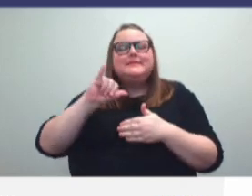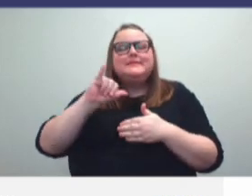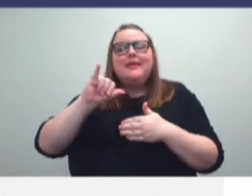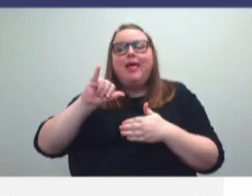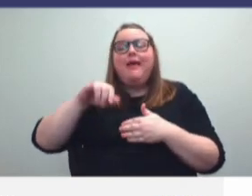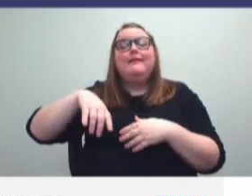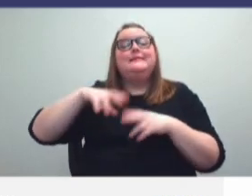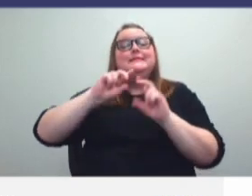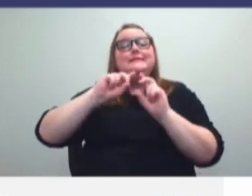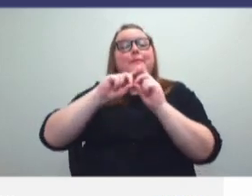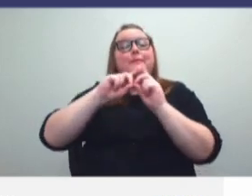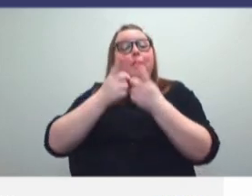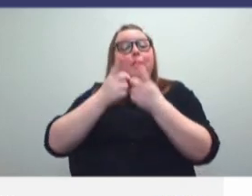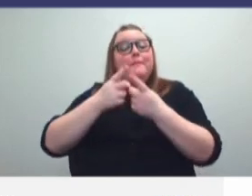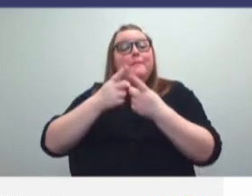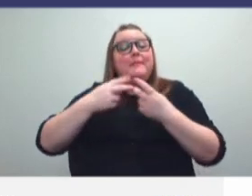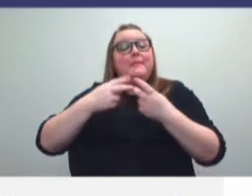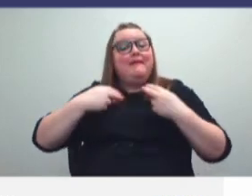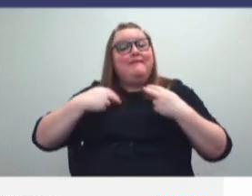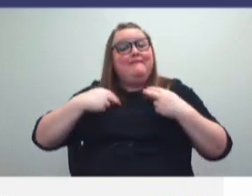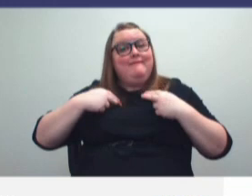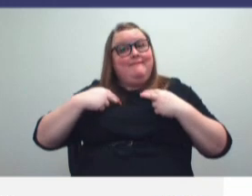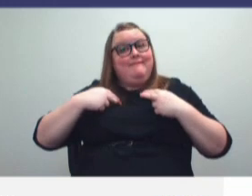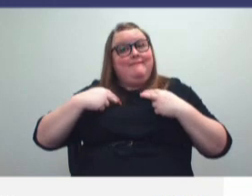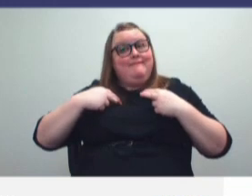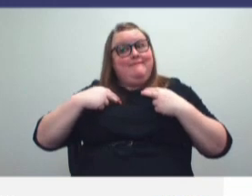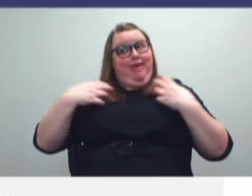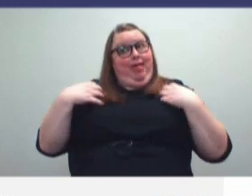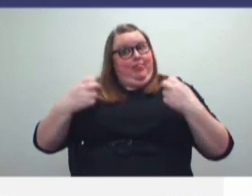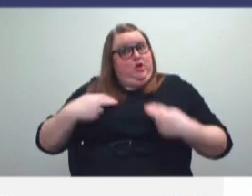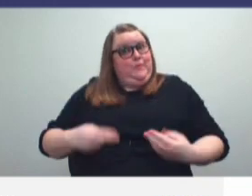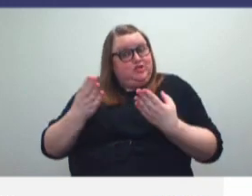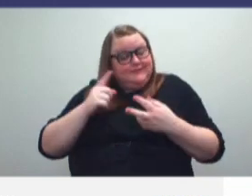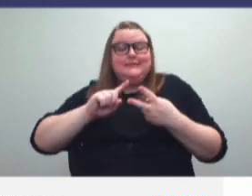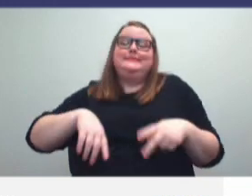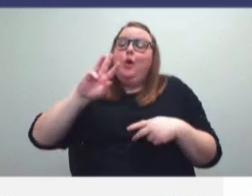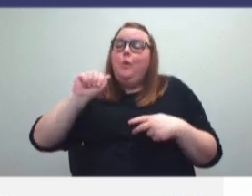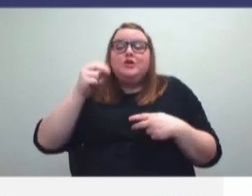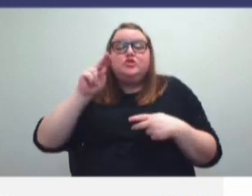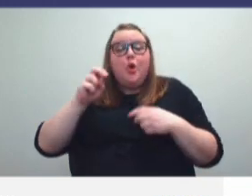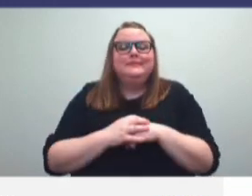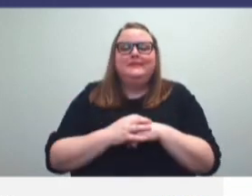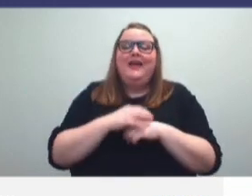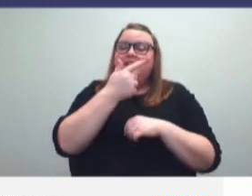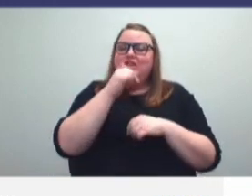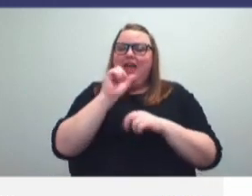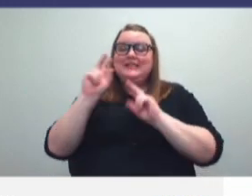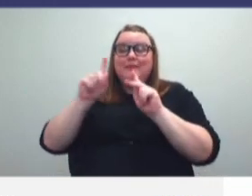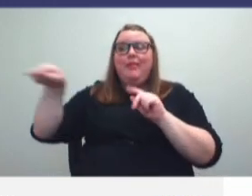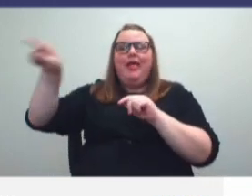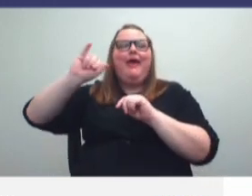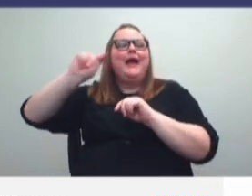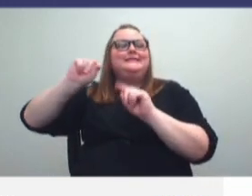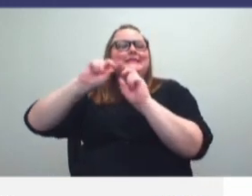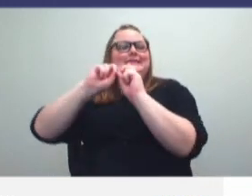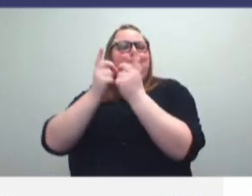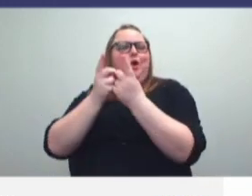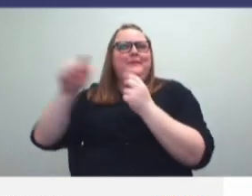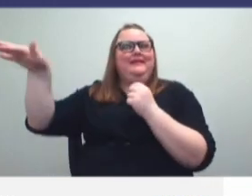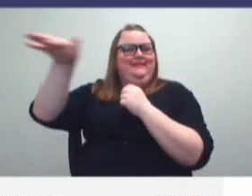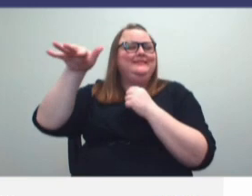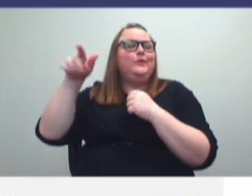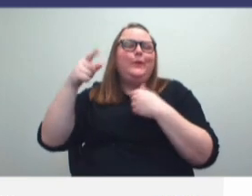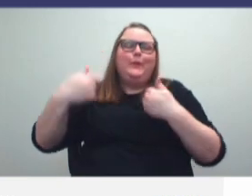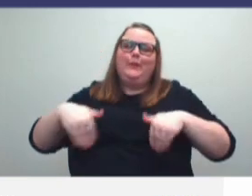been fantastic. And also the GIS guys and the IT department over at the county that put up that dashboard is fantastic. So we're using